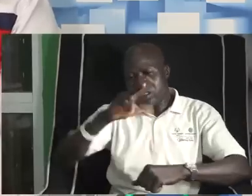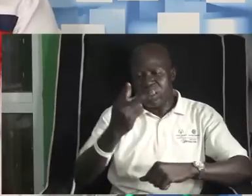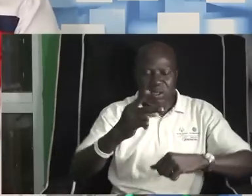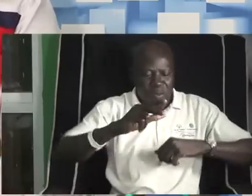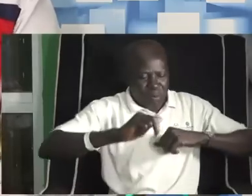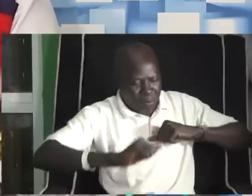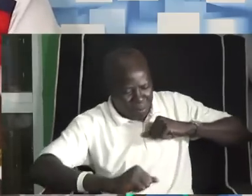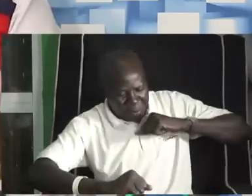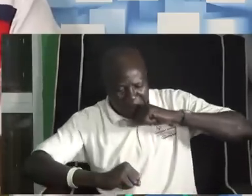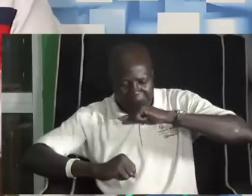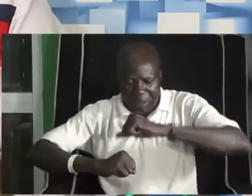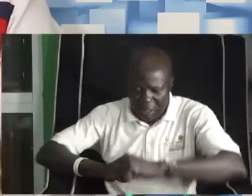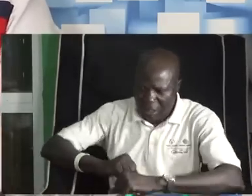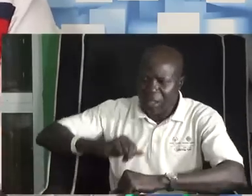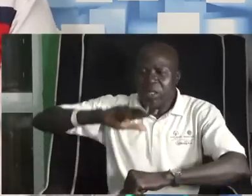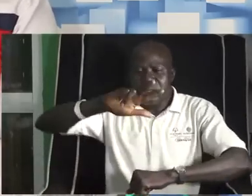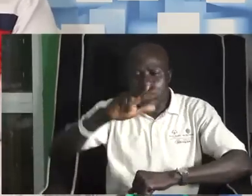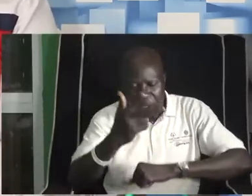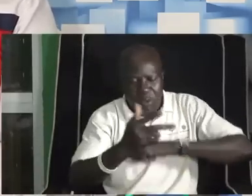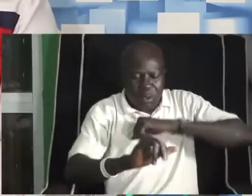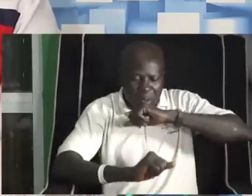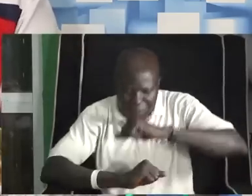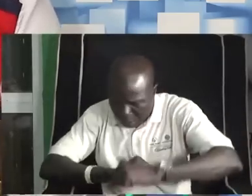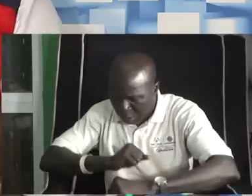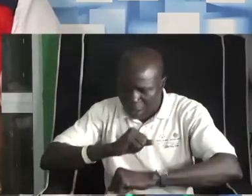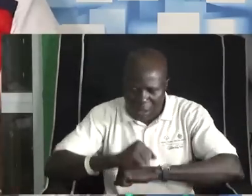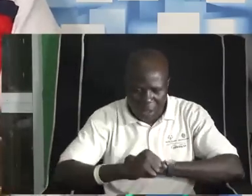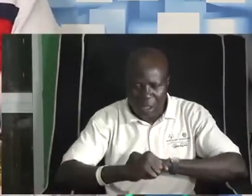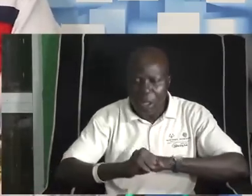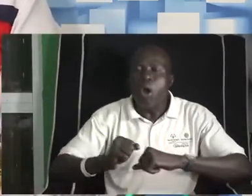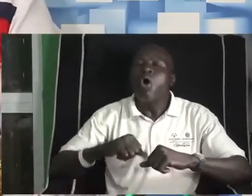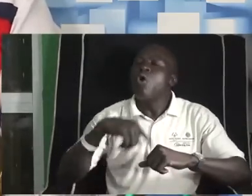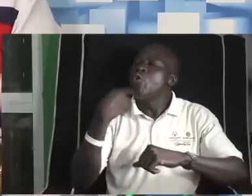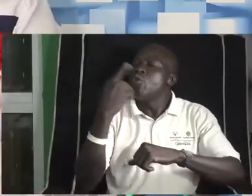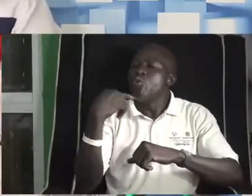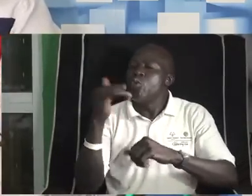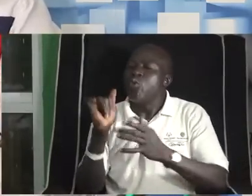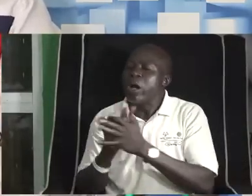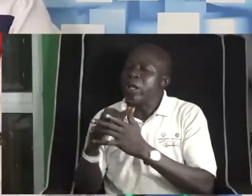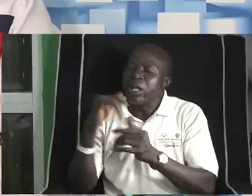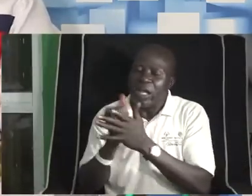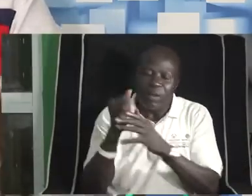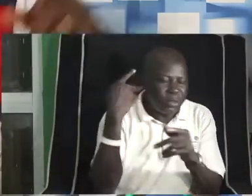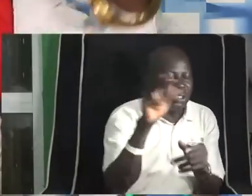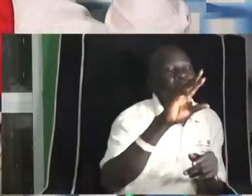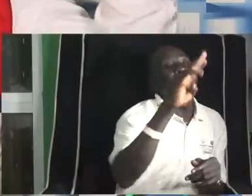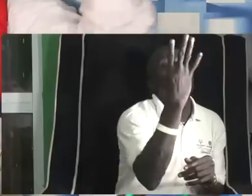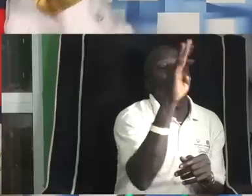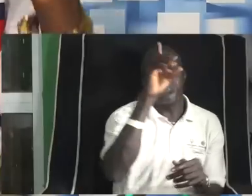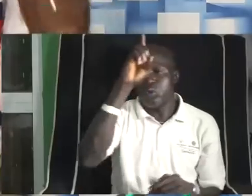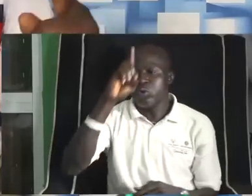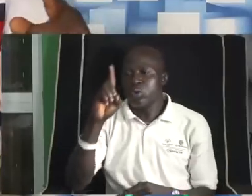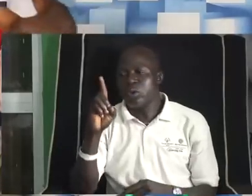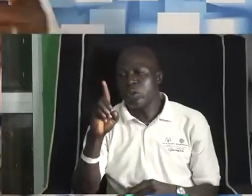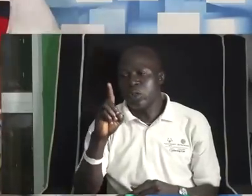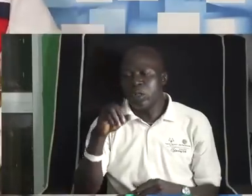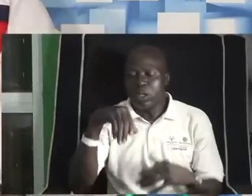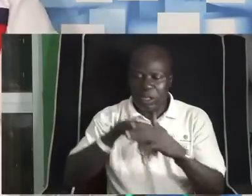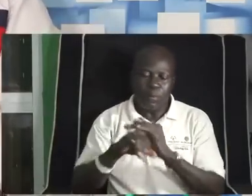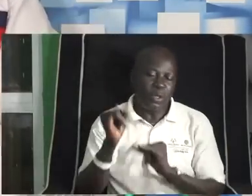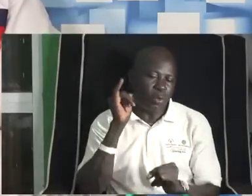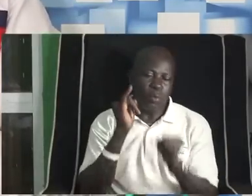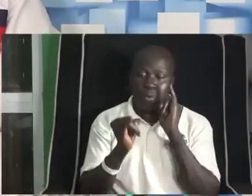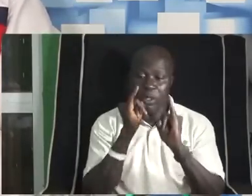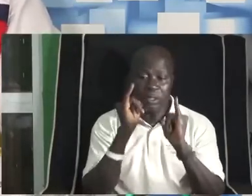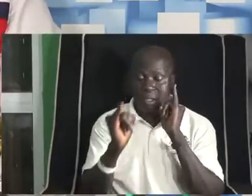power. The third one is power. I want to who are the people that receive the first one?